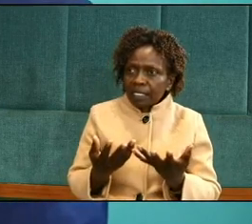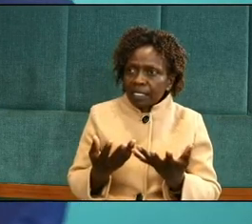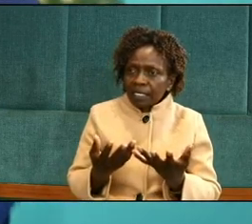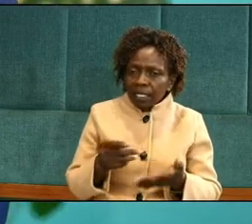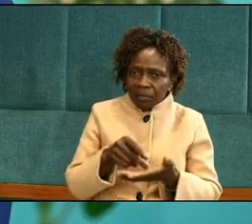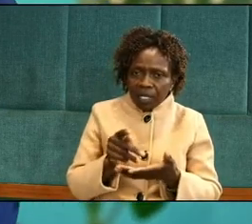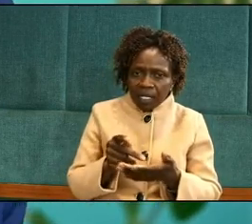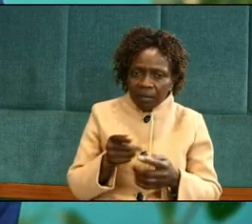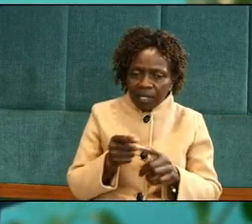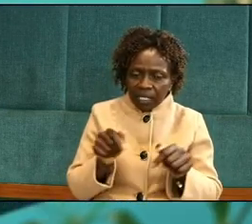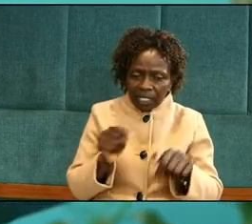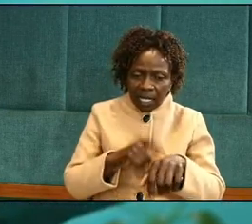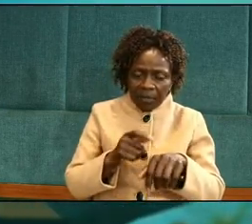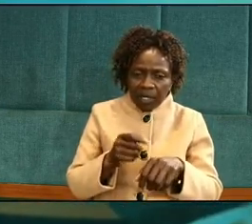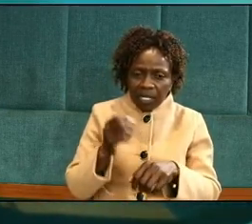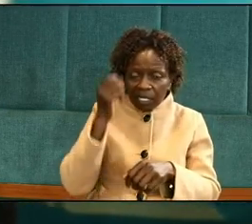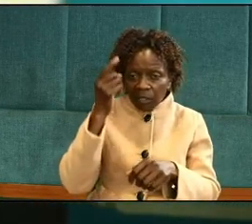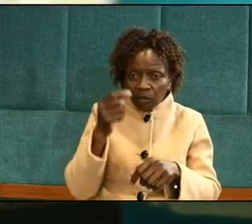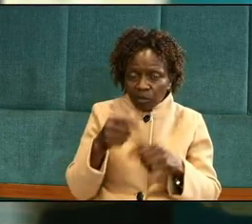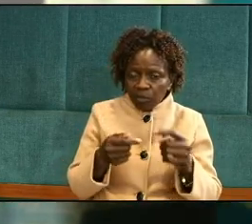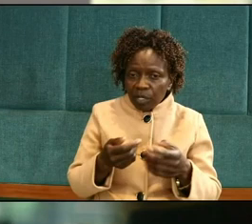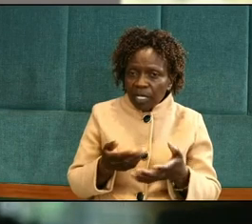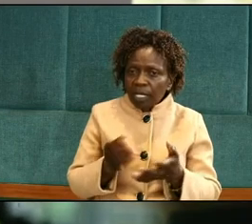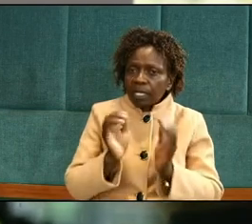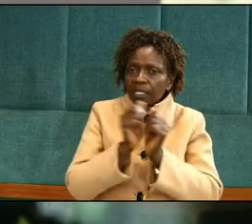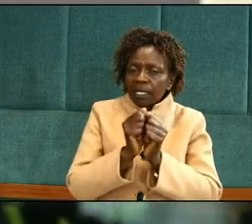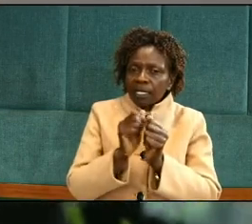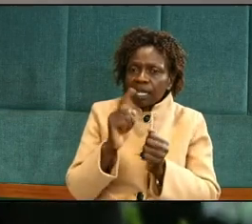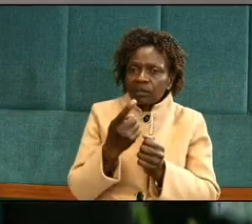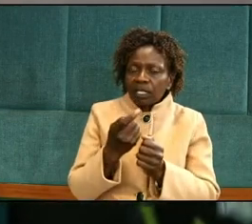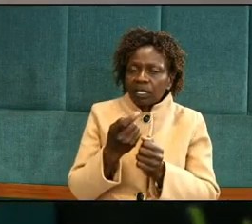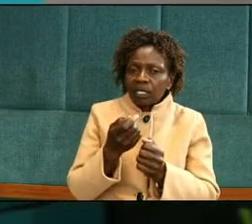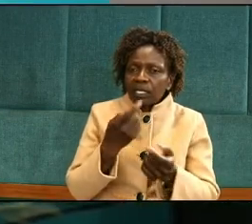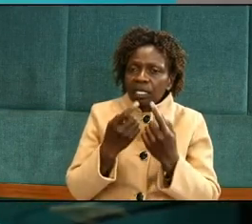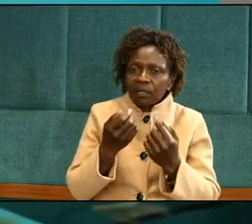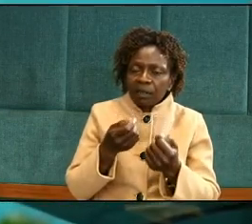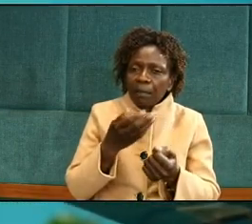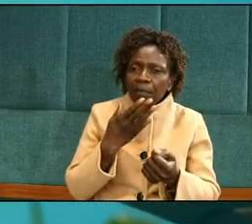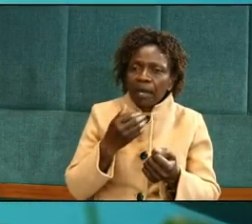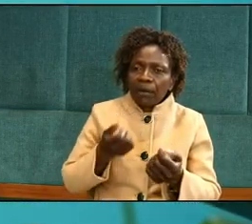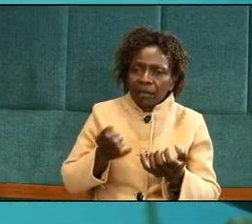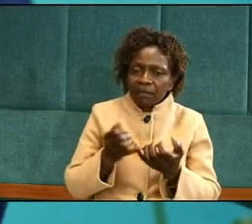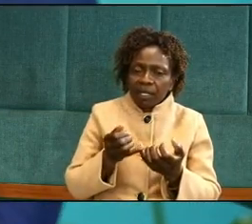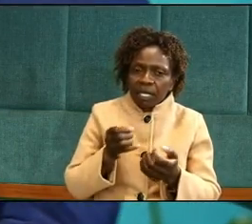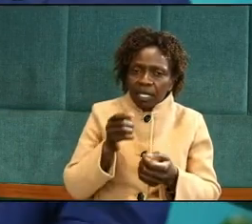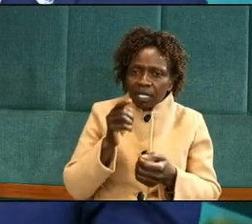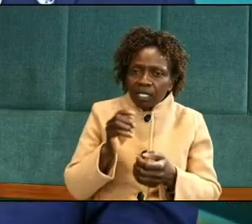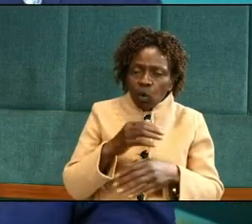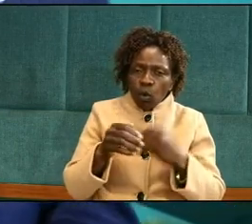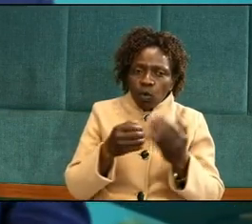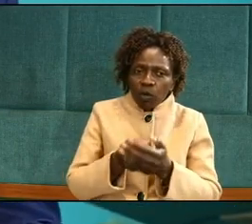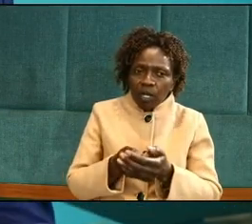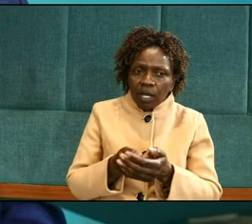bring 10,000 shillings and says, my wife, this is all I had to earn this